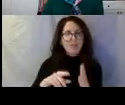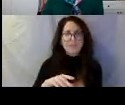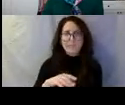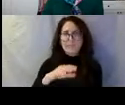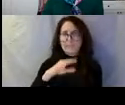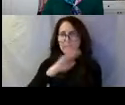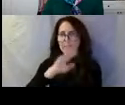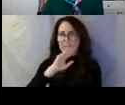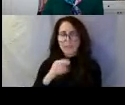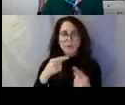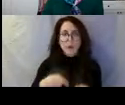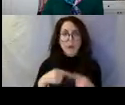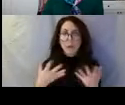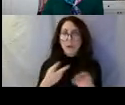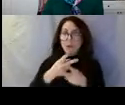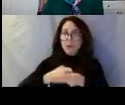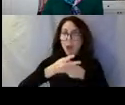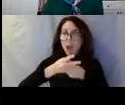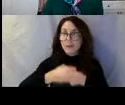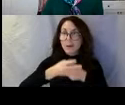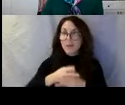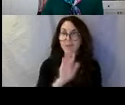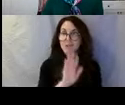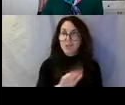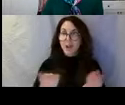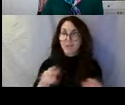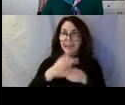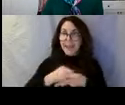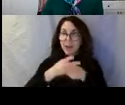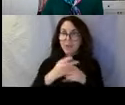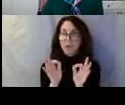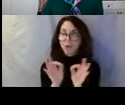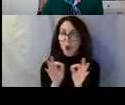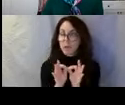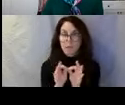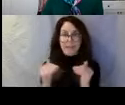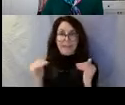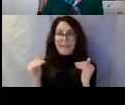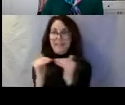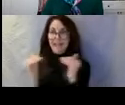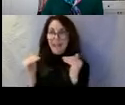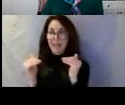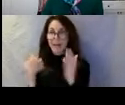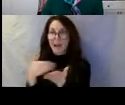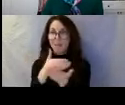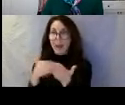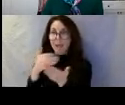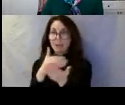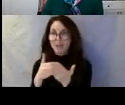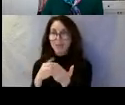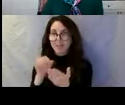the cost of childcare is equal to or sometimes larger than the wage of an